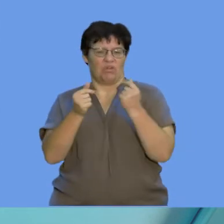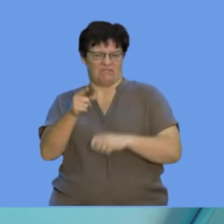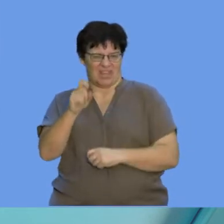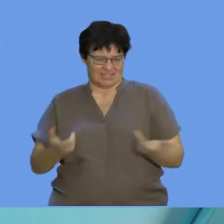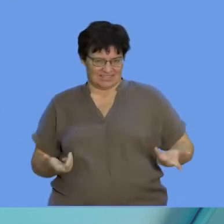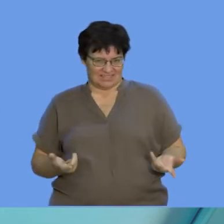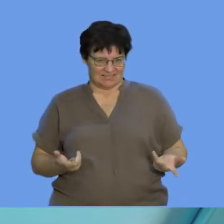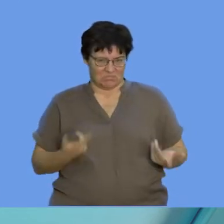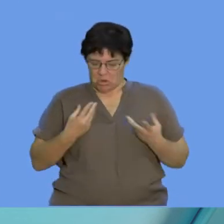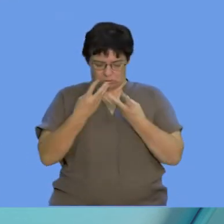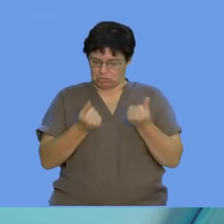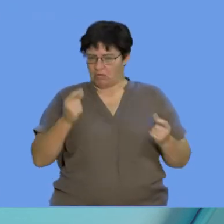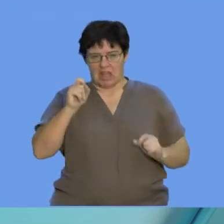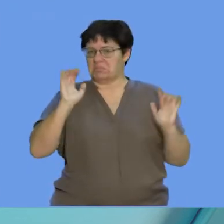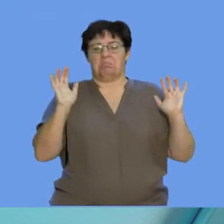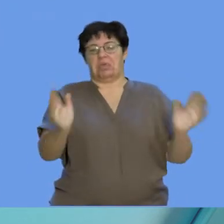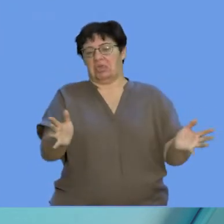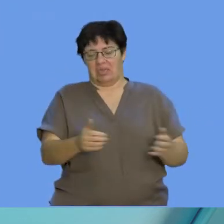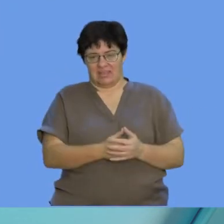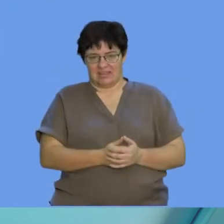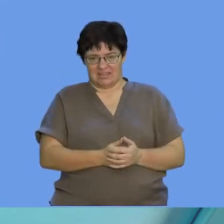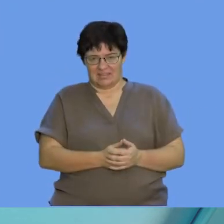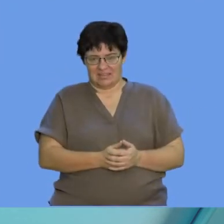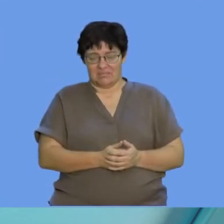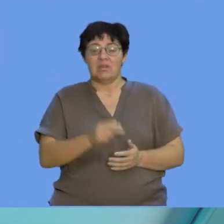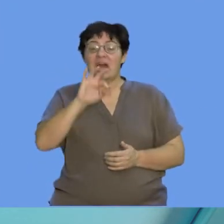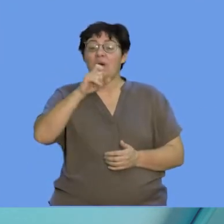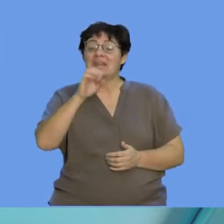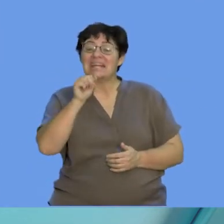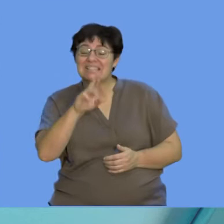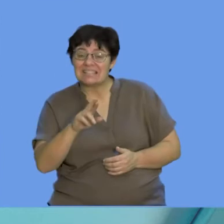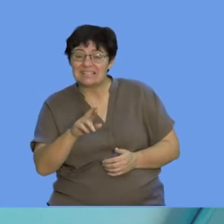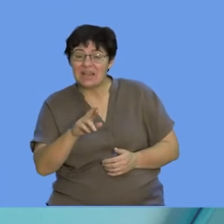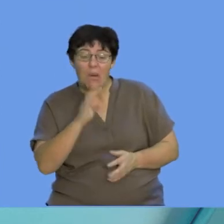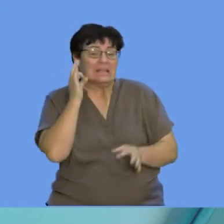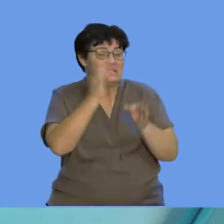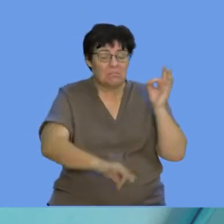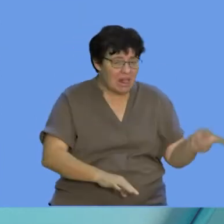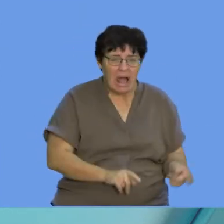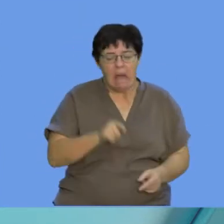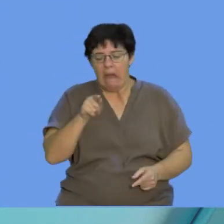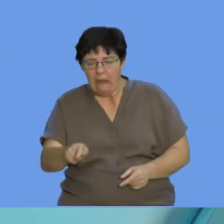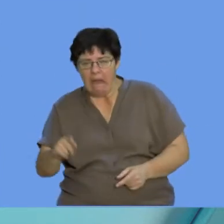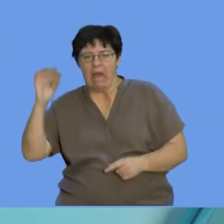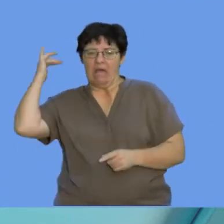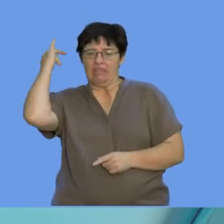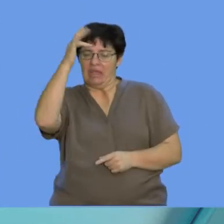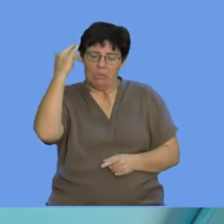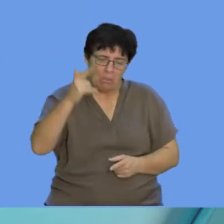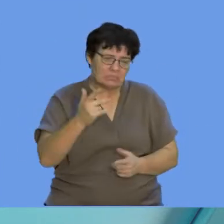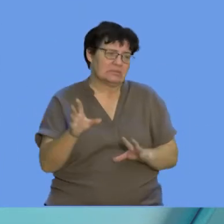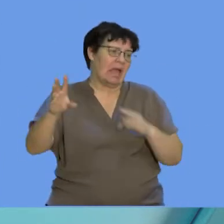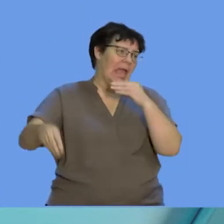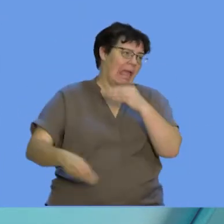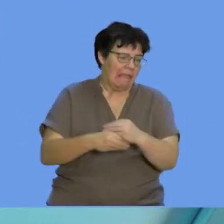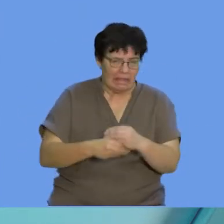thing. It's just a solve for x question. These ones, we call them riders because you need to apply the theorems that you learned. You